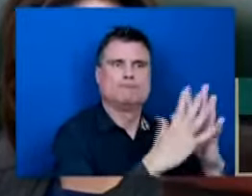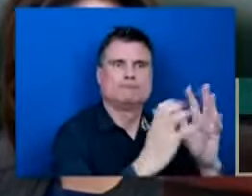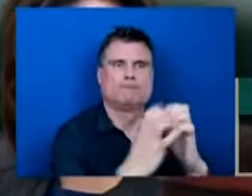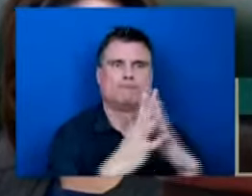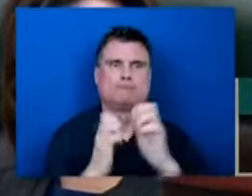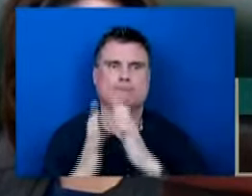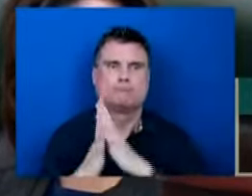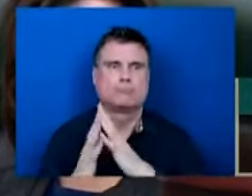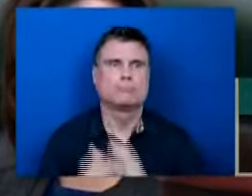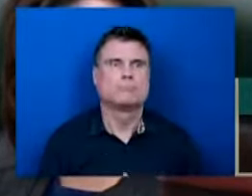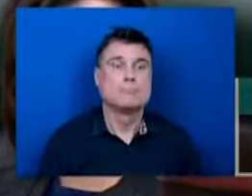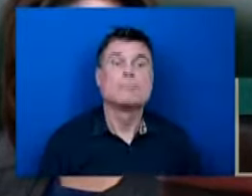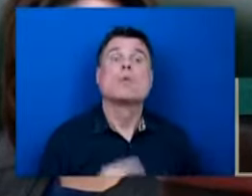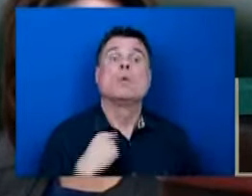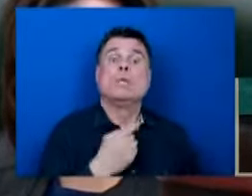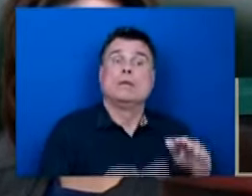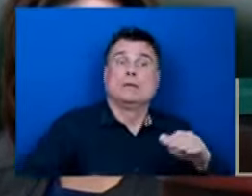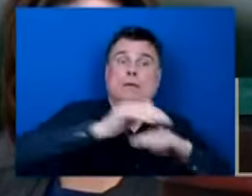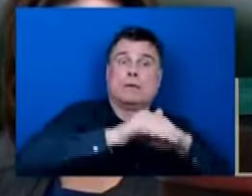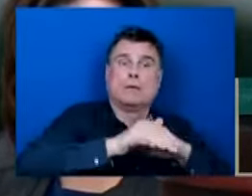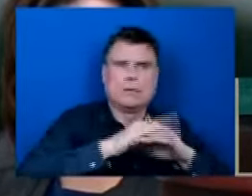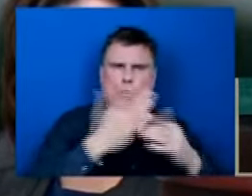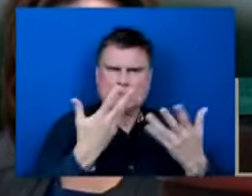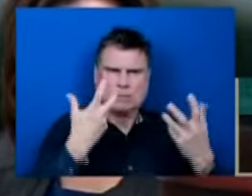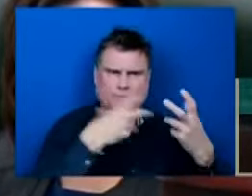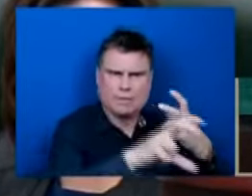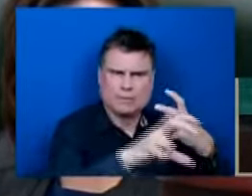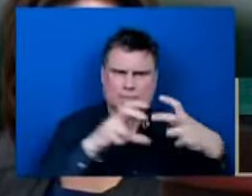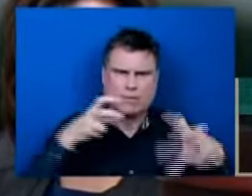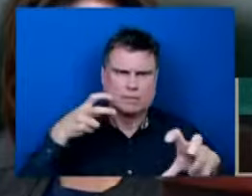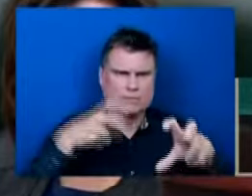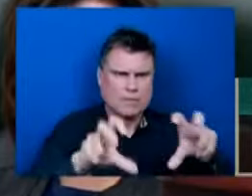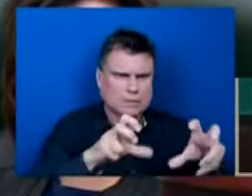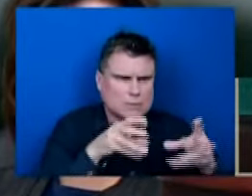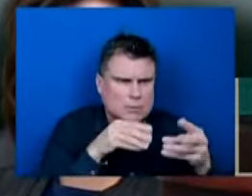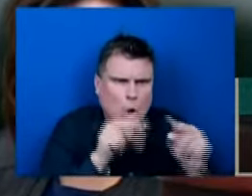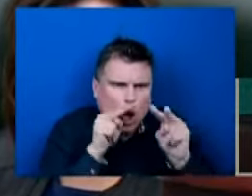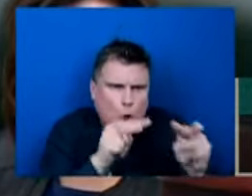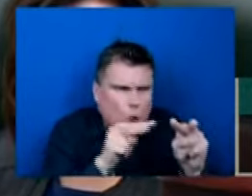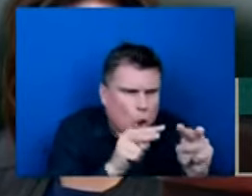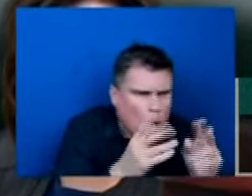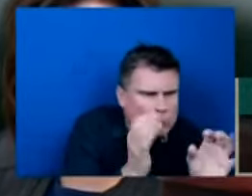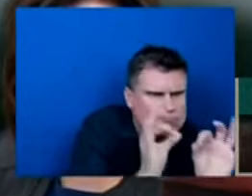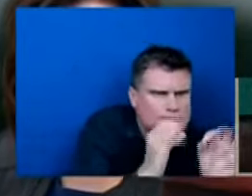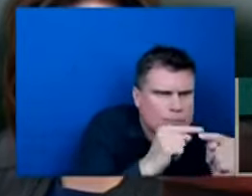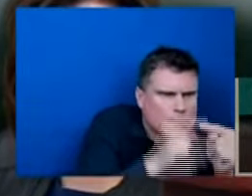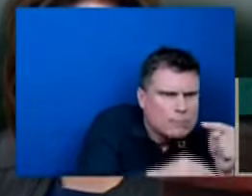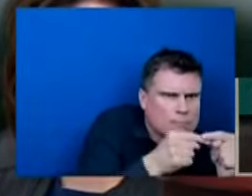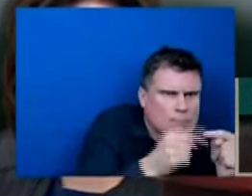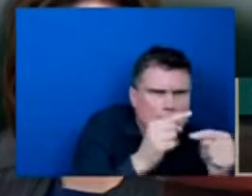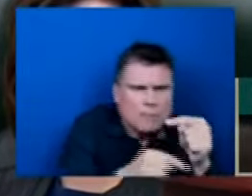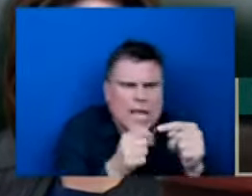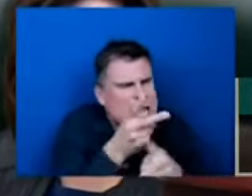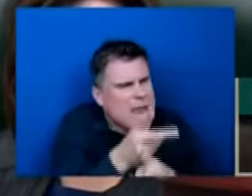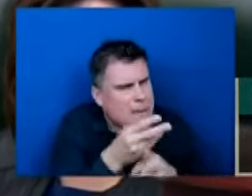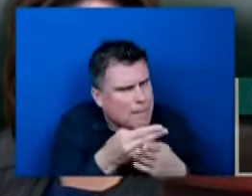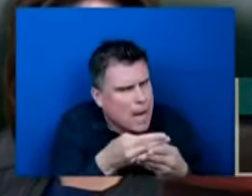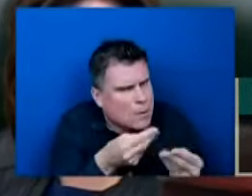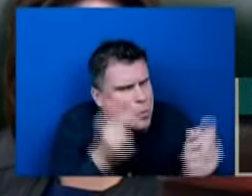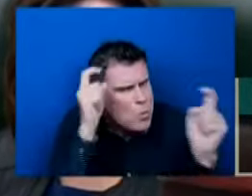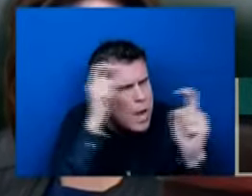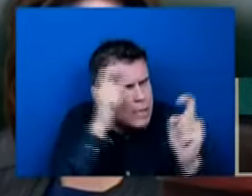targeted counter-cyclical manner, we continued to be disciplined in operational spending, ensuring we were not building in